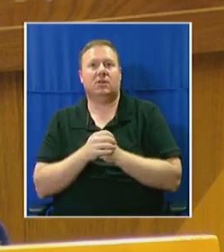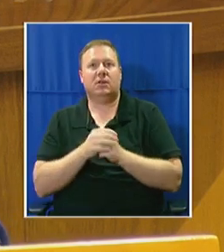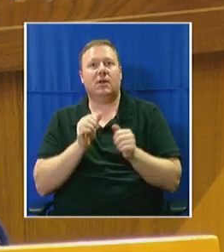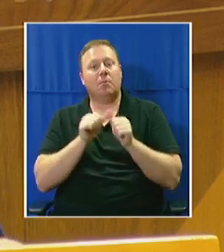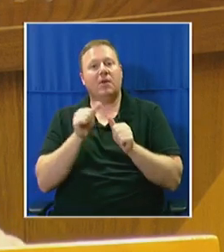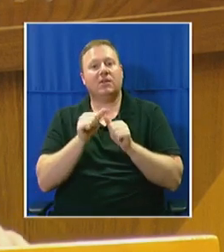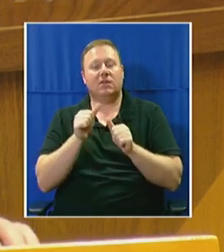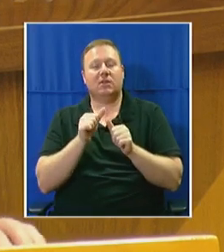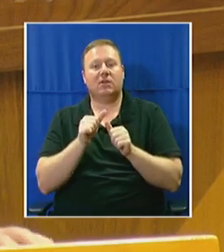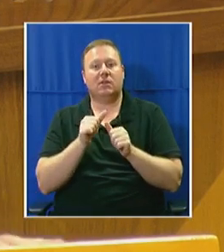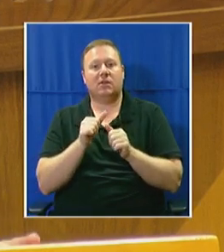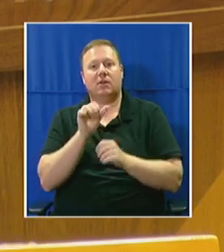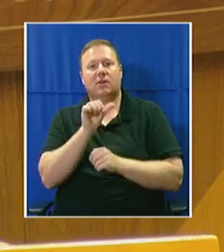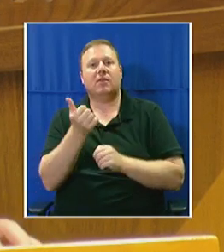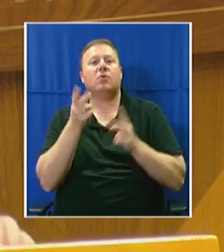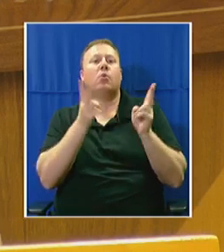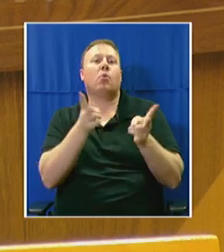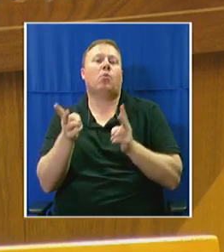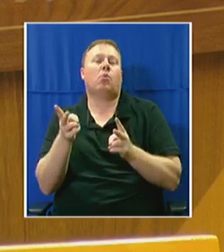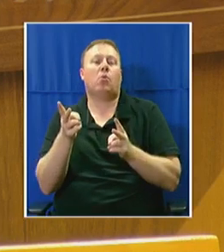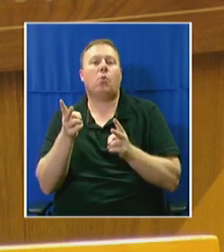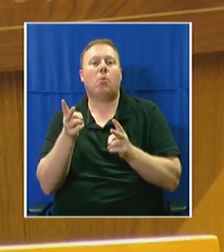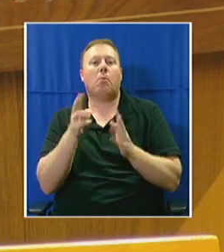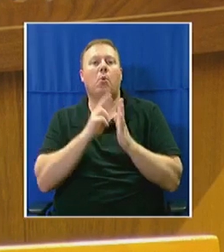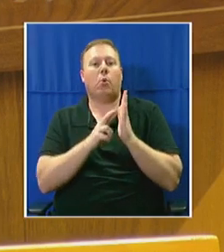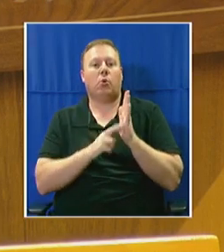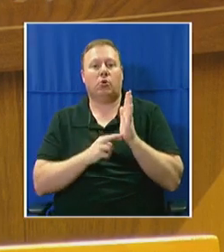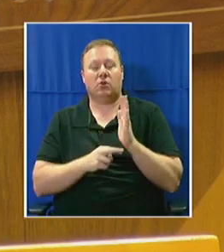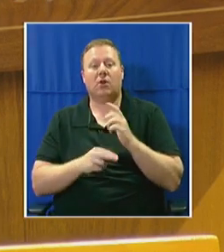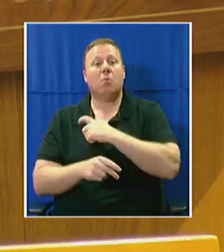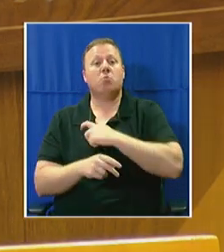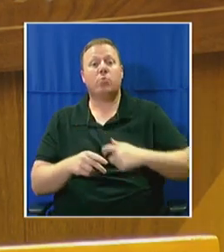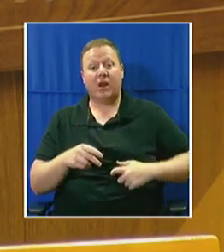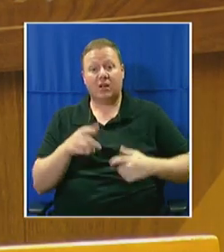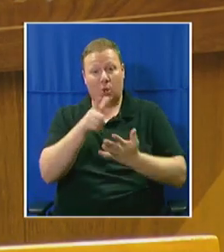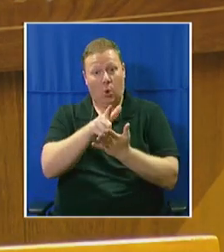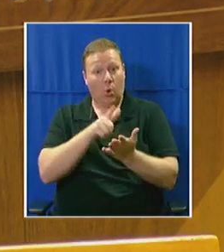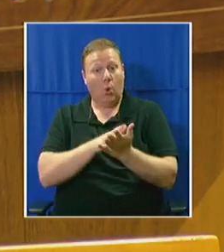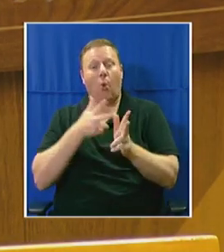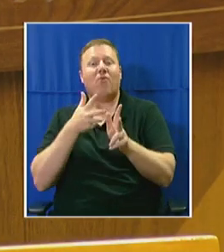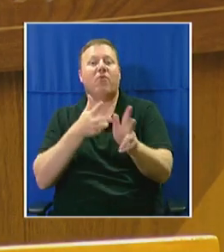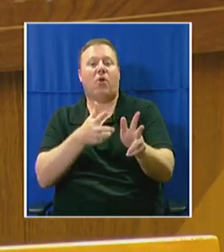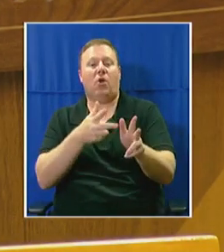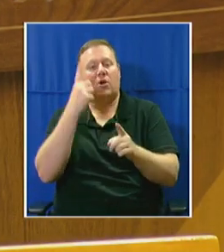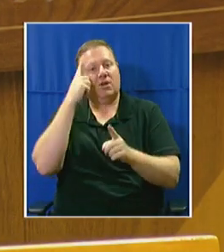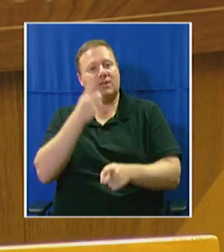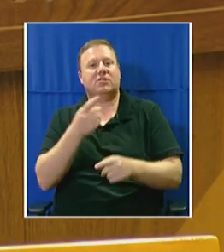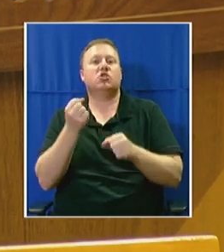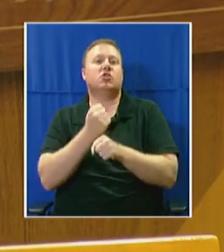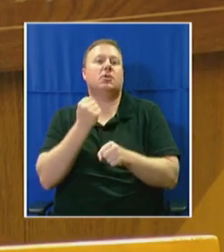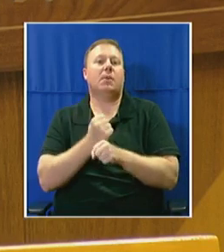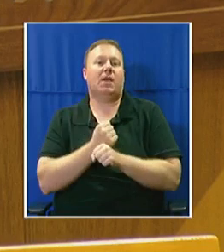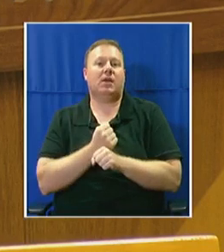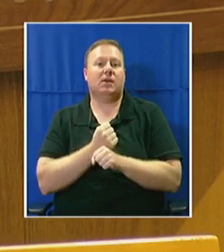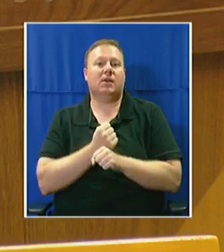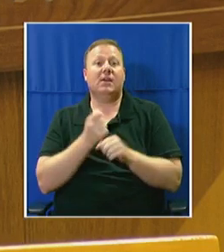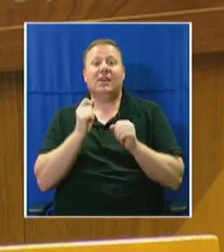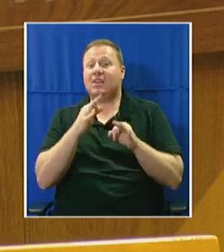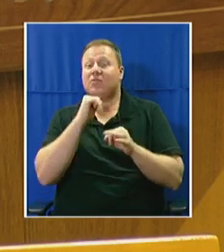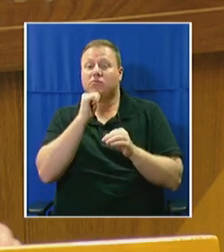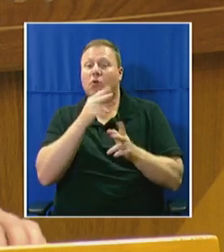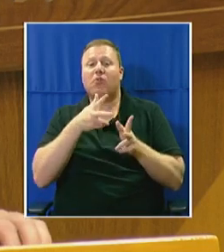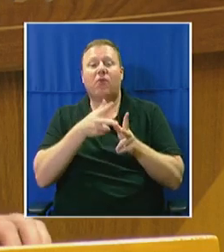item as the legislative arm of the state is a power in terms of our constitutional system of checks and balances a power stronger and